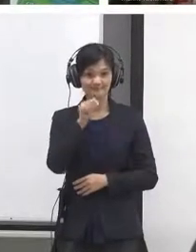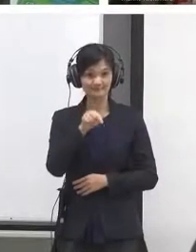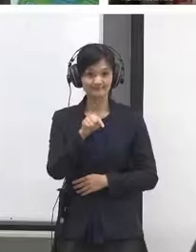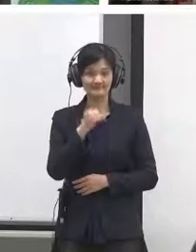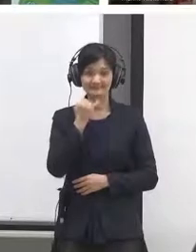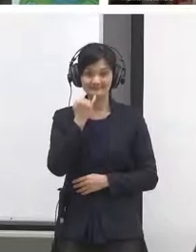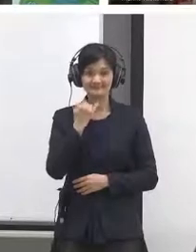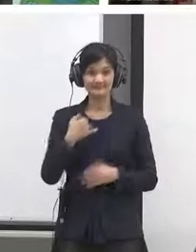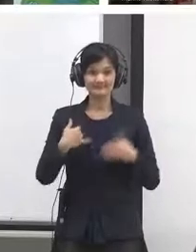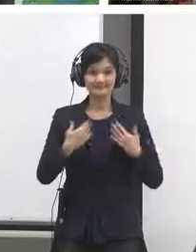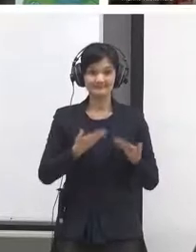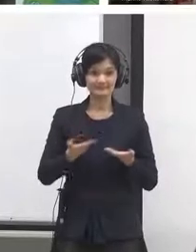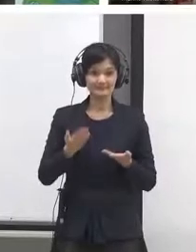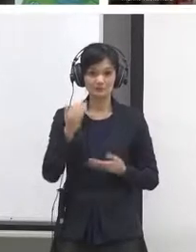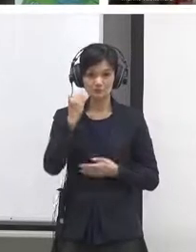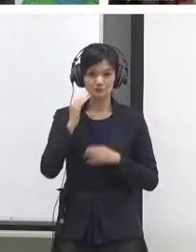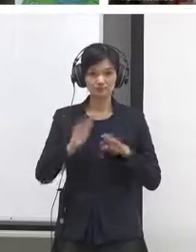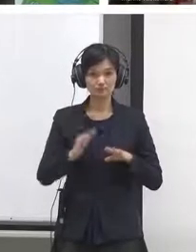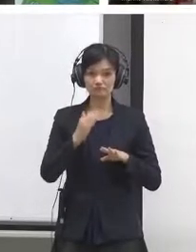to three of you first?